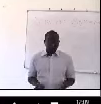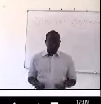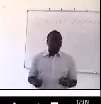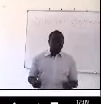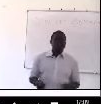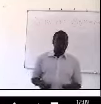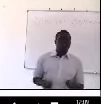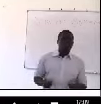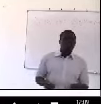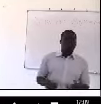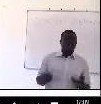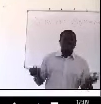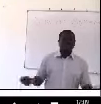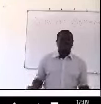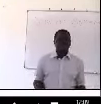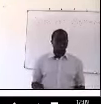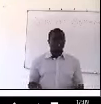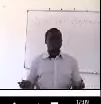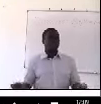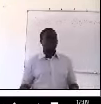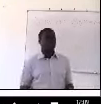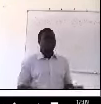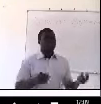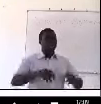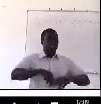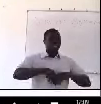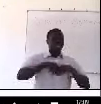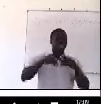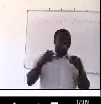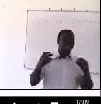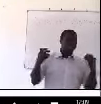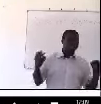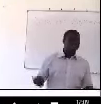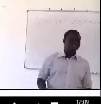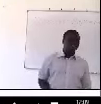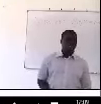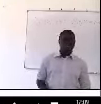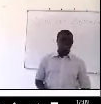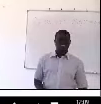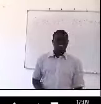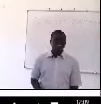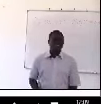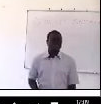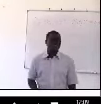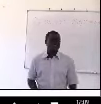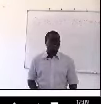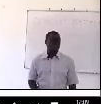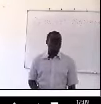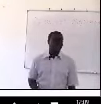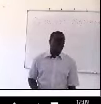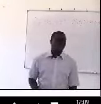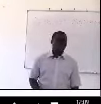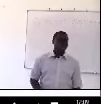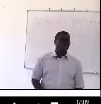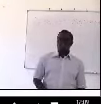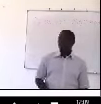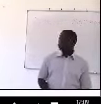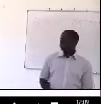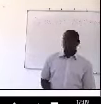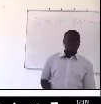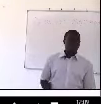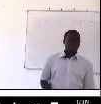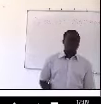not to eat. You said also, the voluntary action is response to a particular response. It involves many